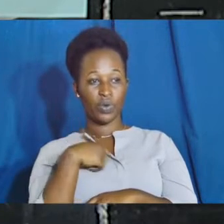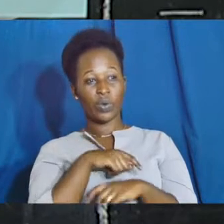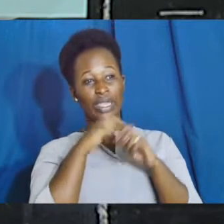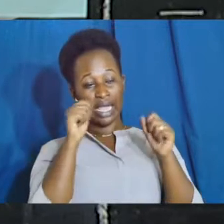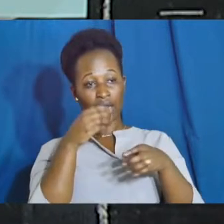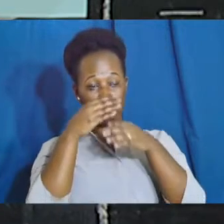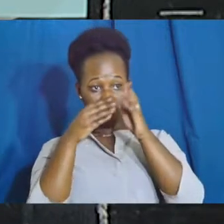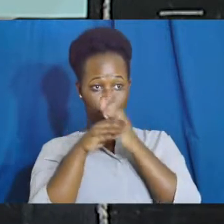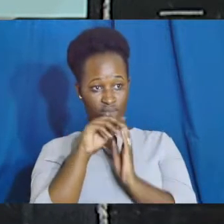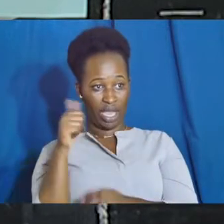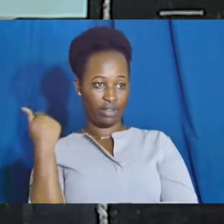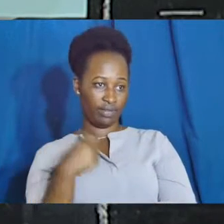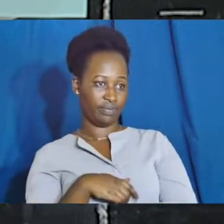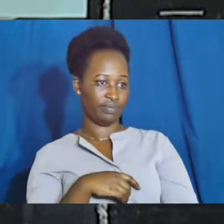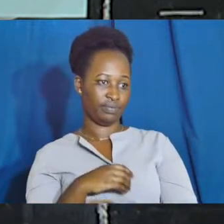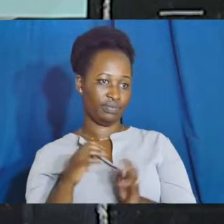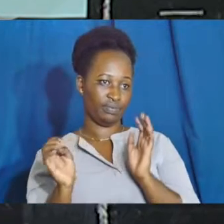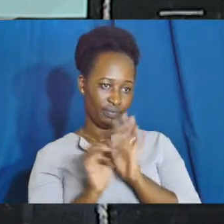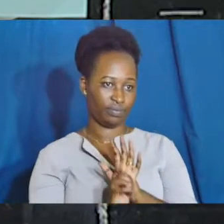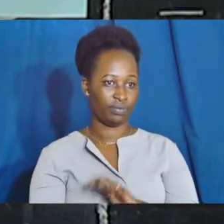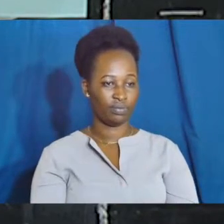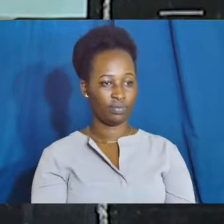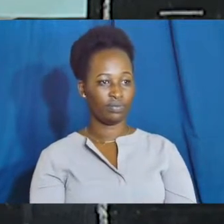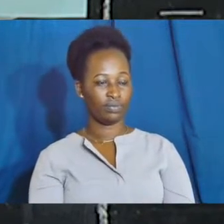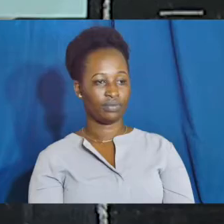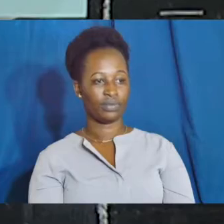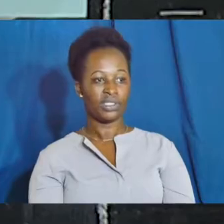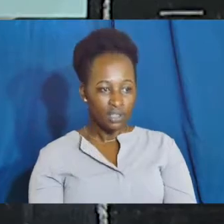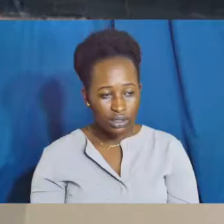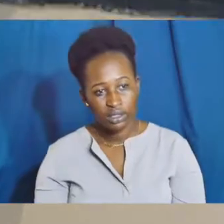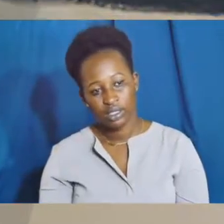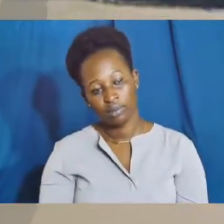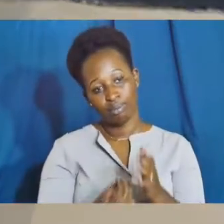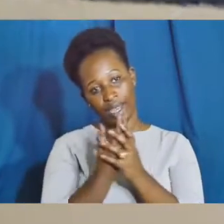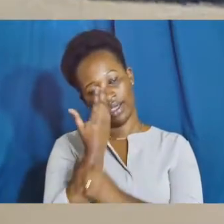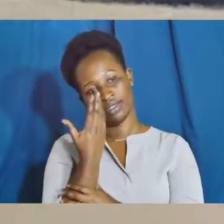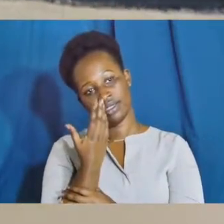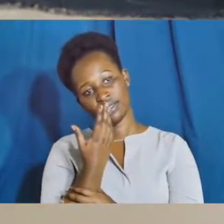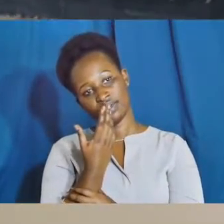another. We can say plants,